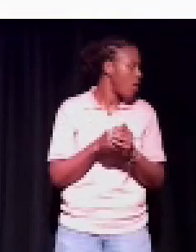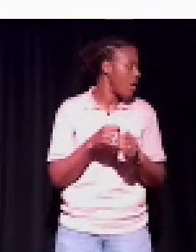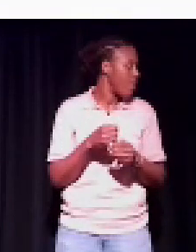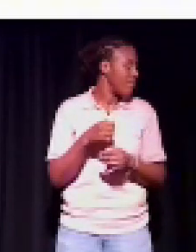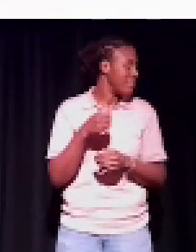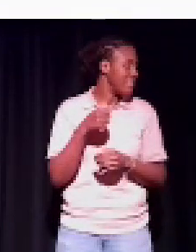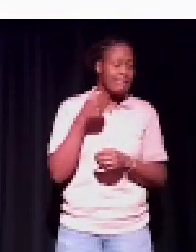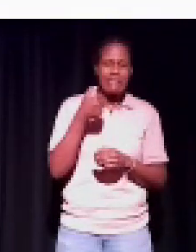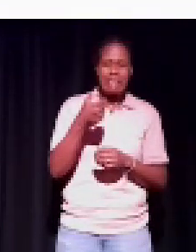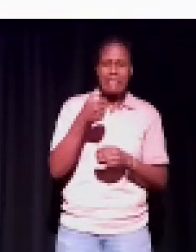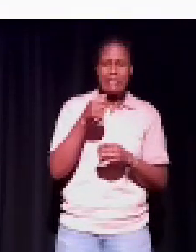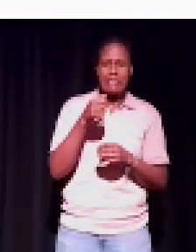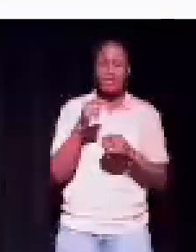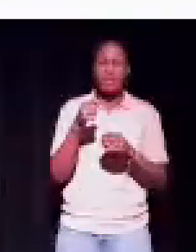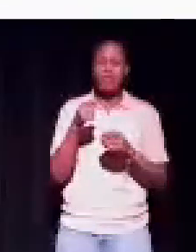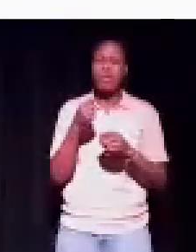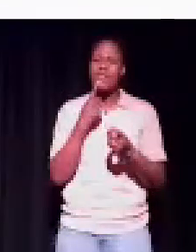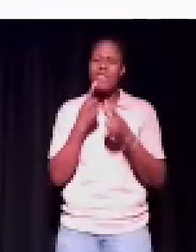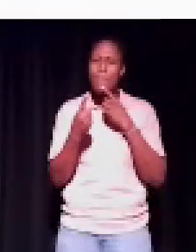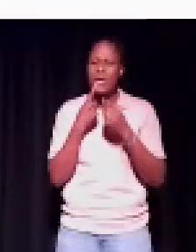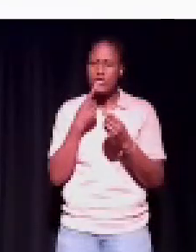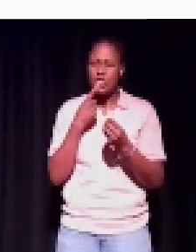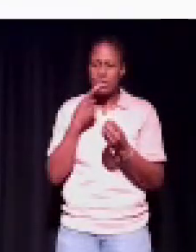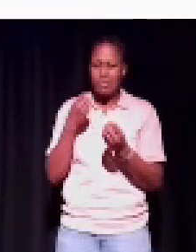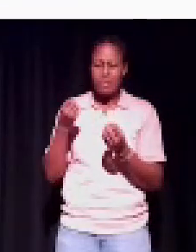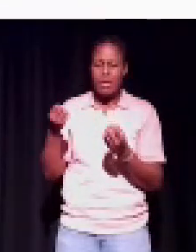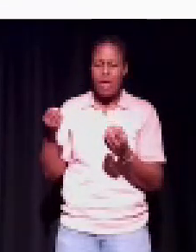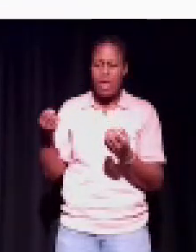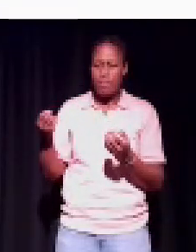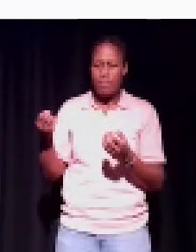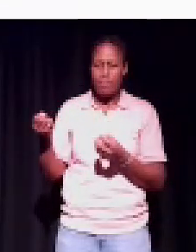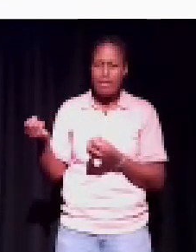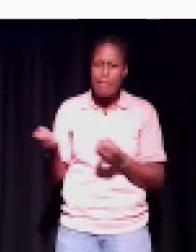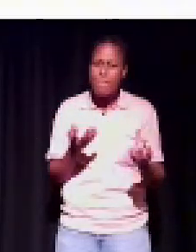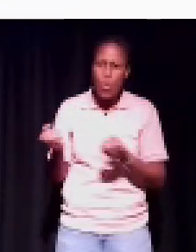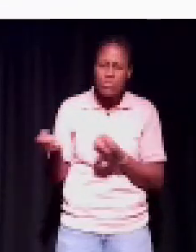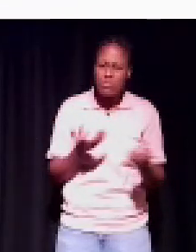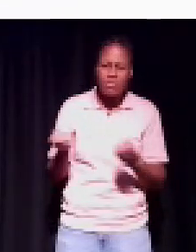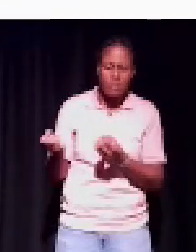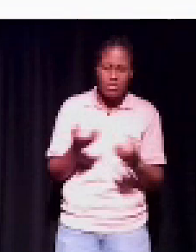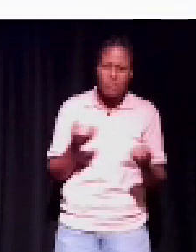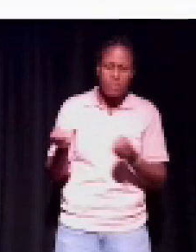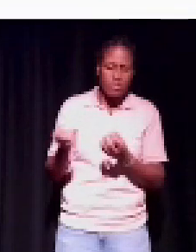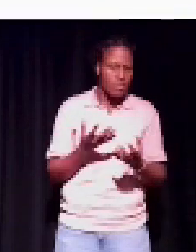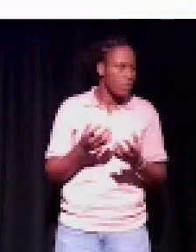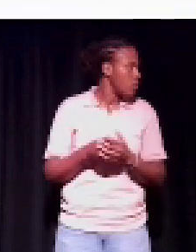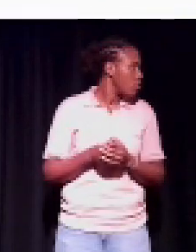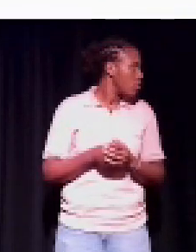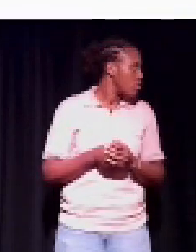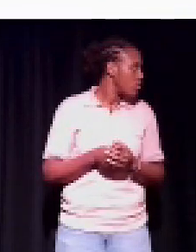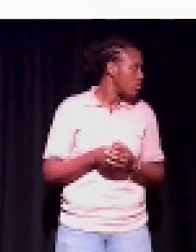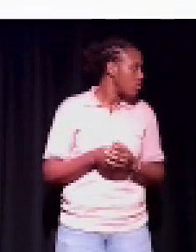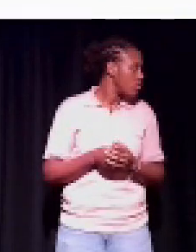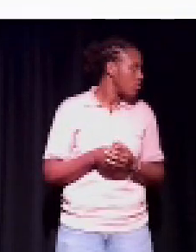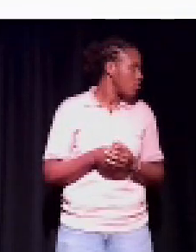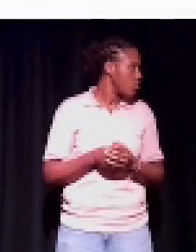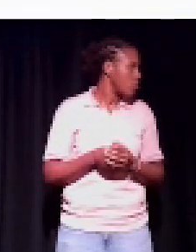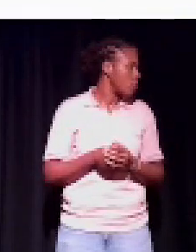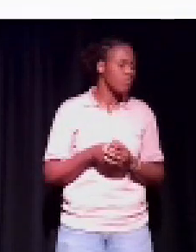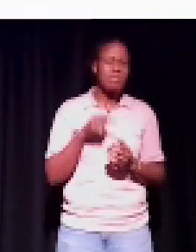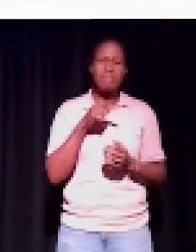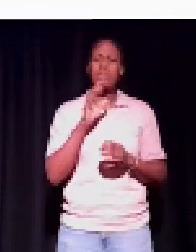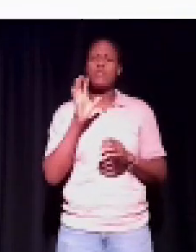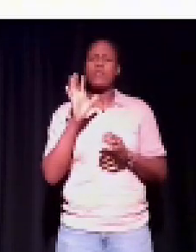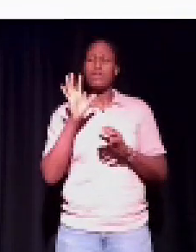and those can be connected to do various like key presses, like space and enter, that kind of thing. But they're all in the region of £100